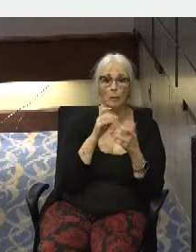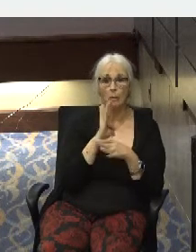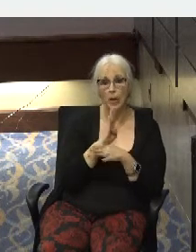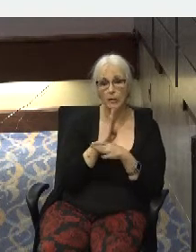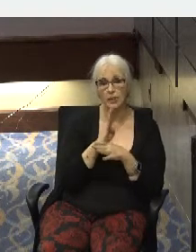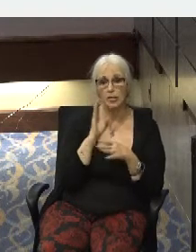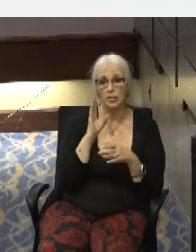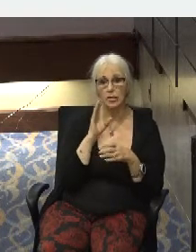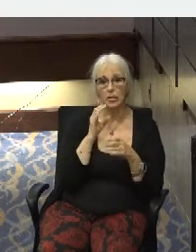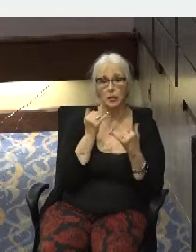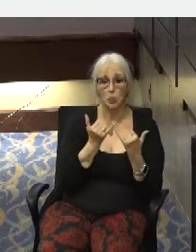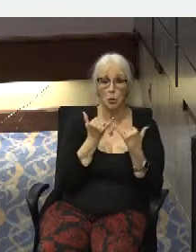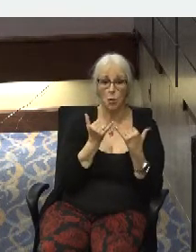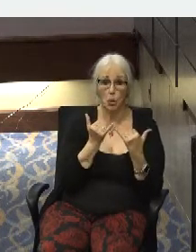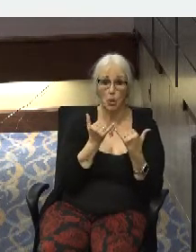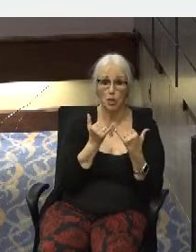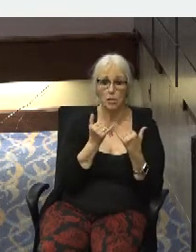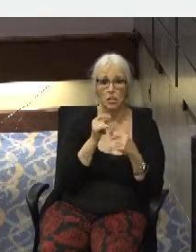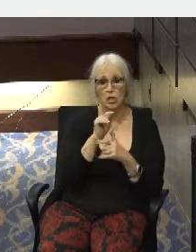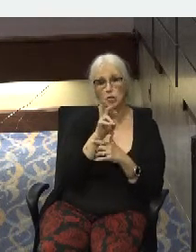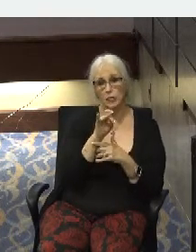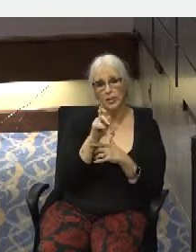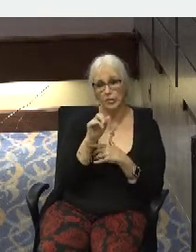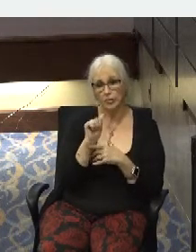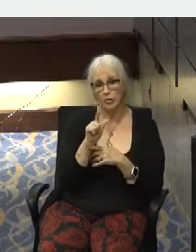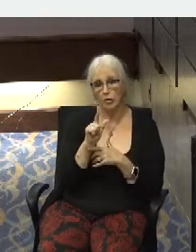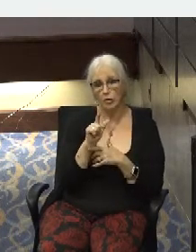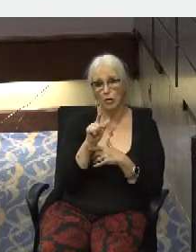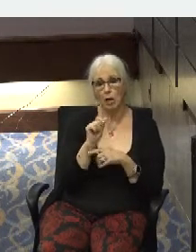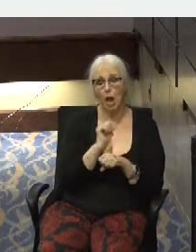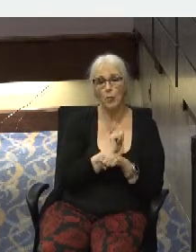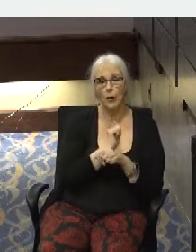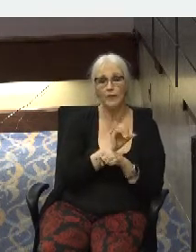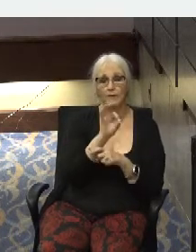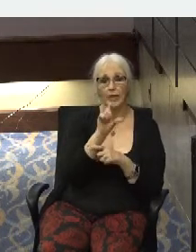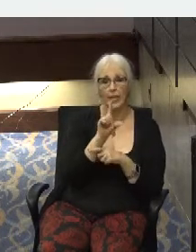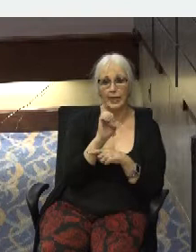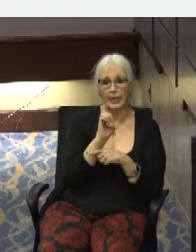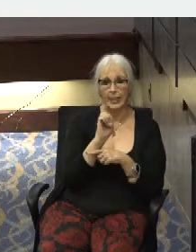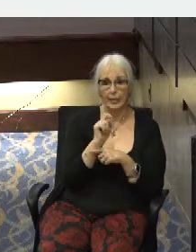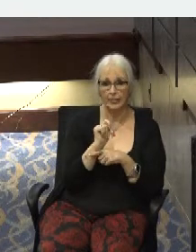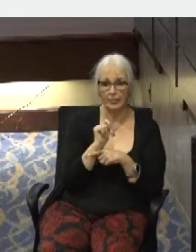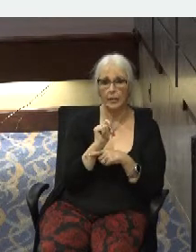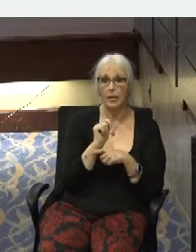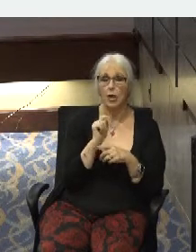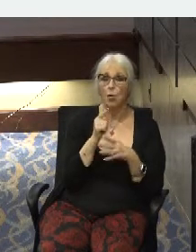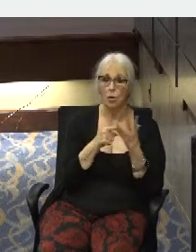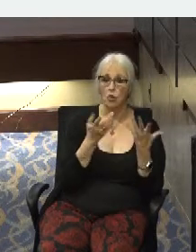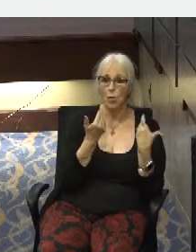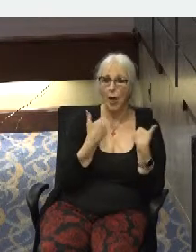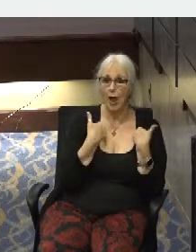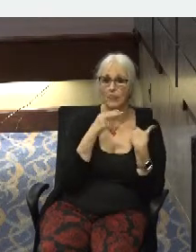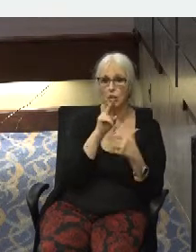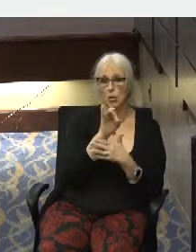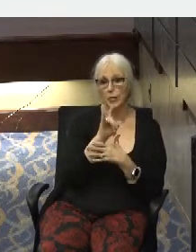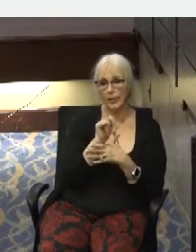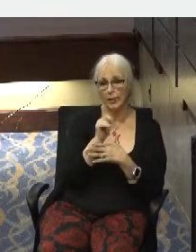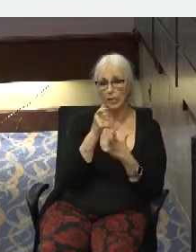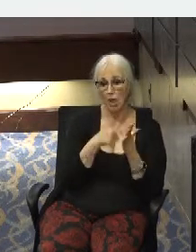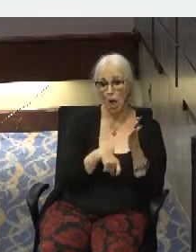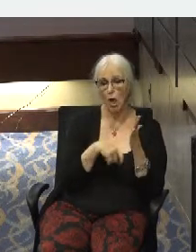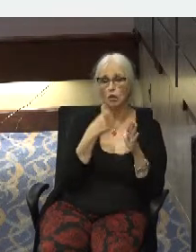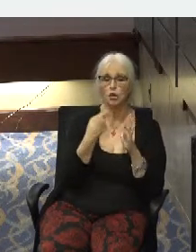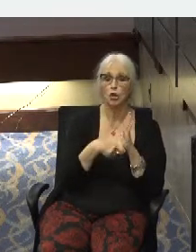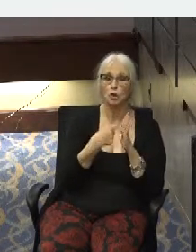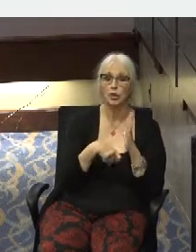current traditional operated fleet. So what you have in front of you is a couple of unit costs for